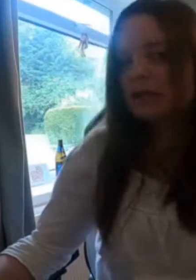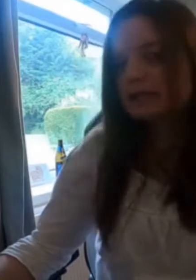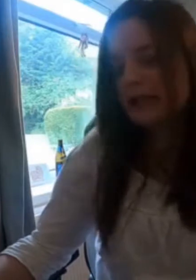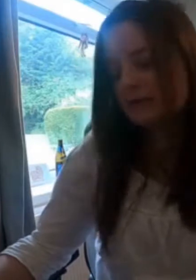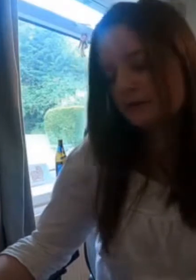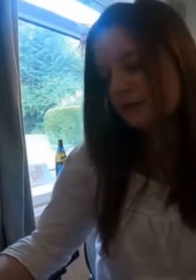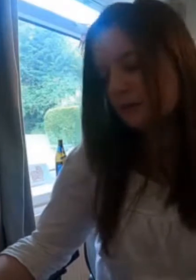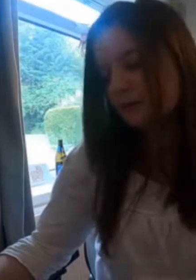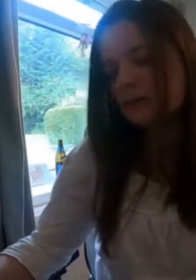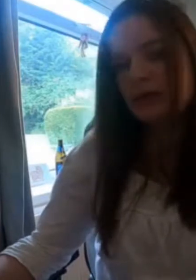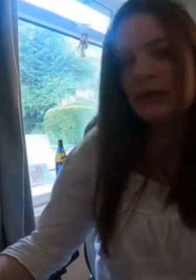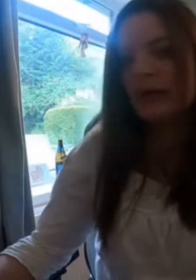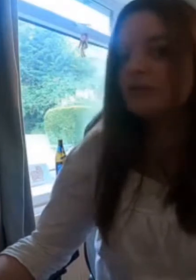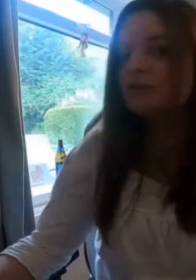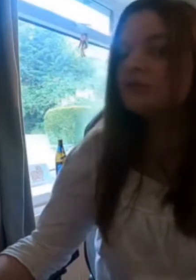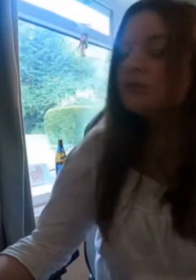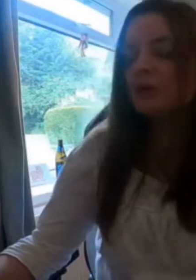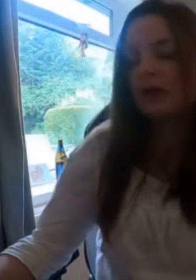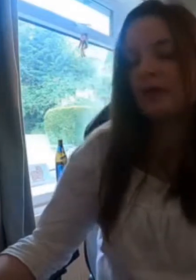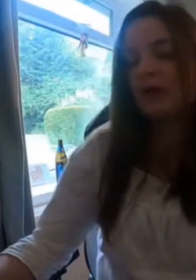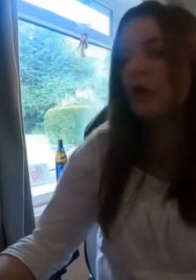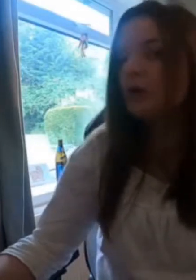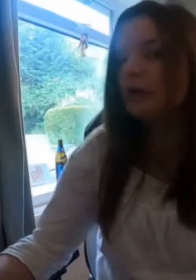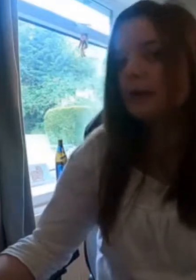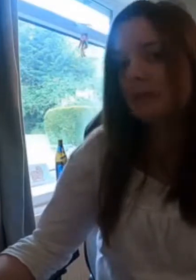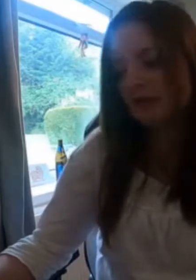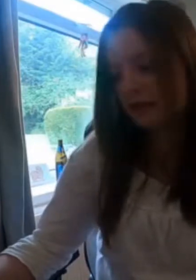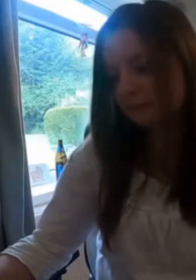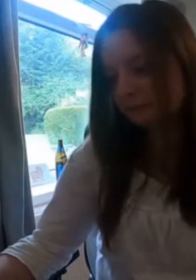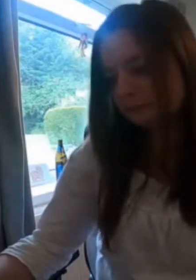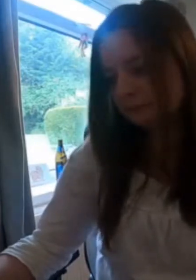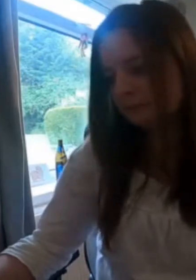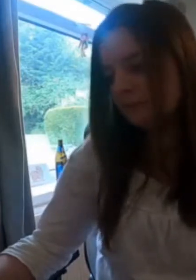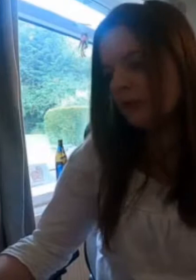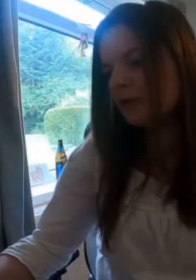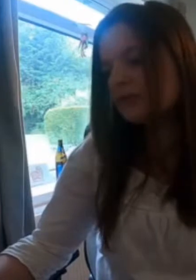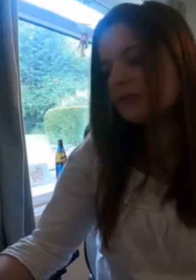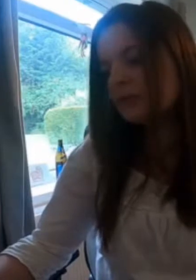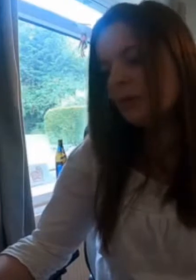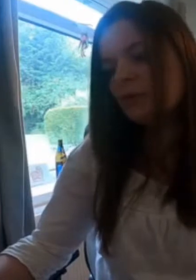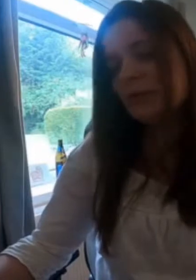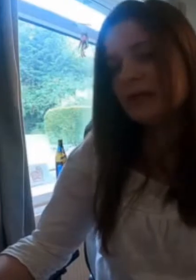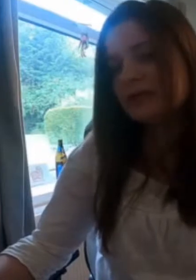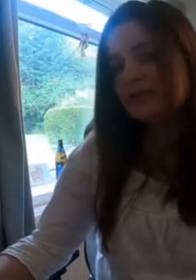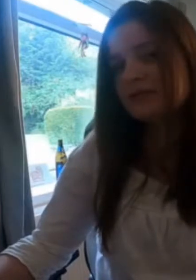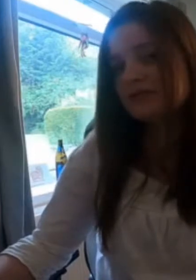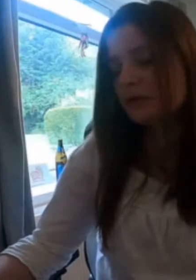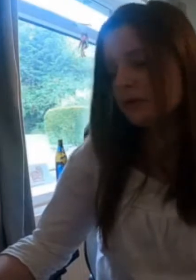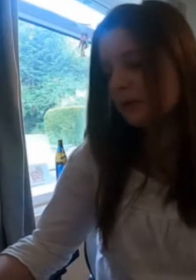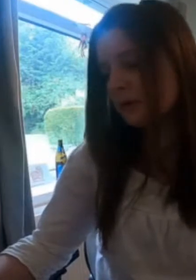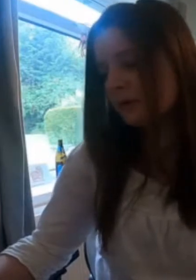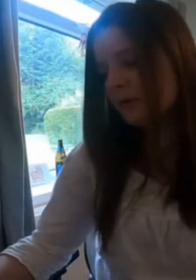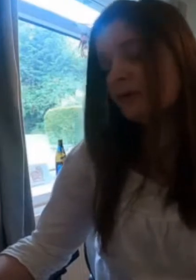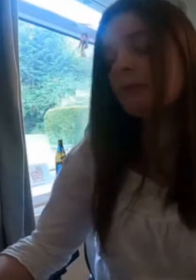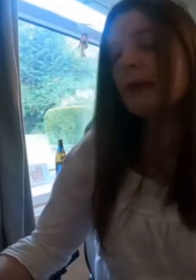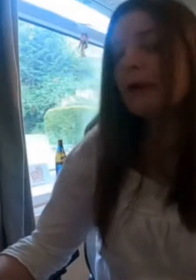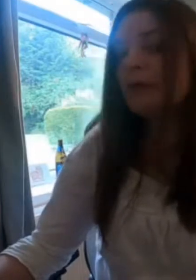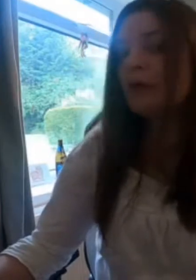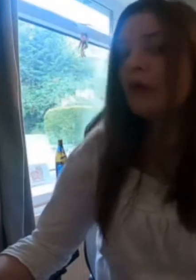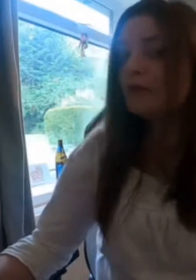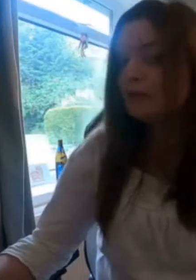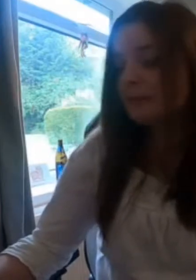gel can't save us all, and nor can the Holy Mother. So what will get us through?